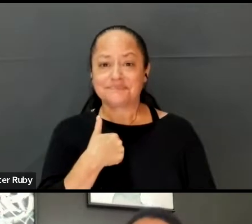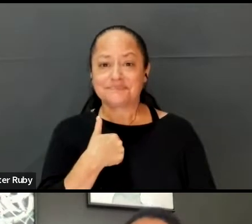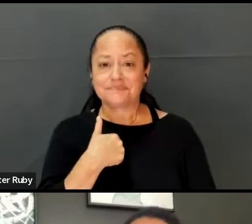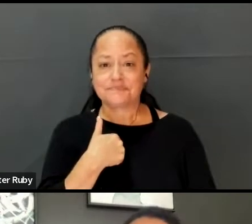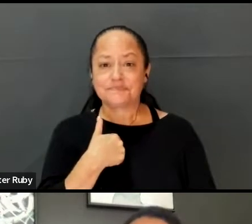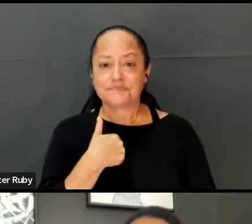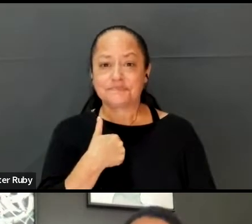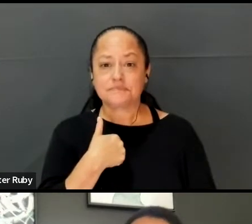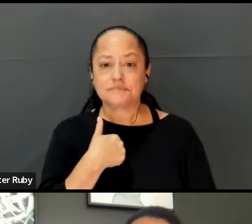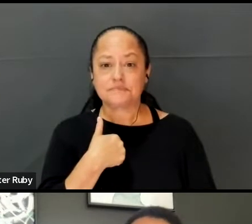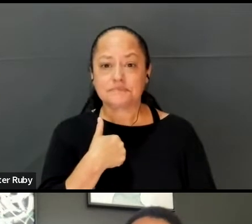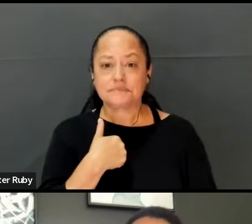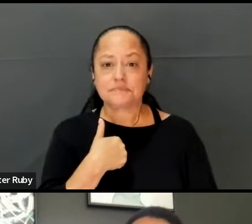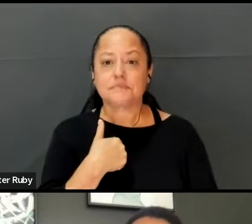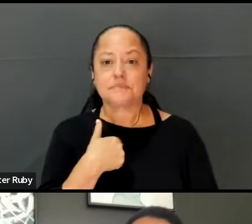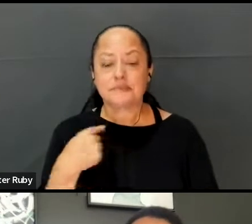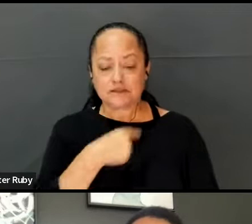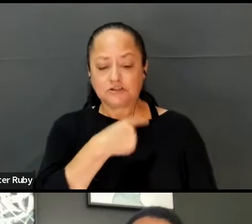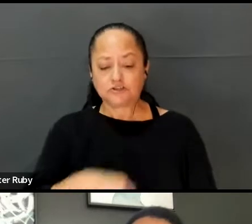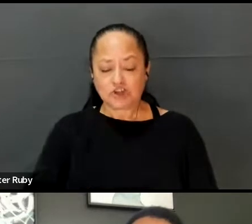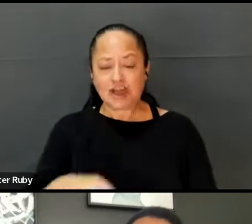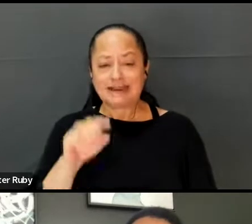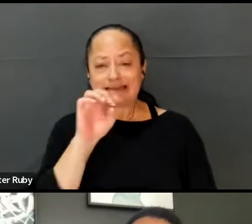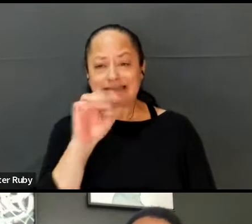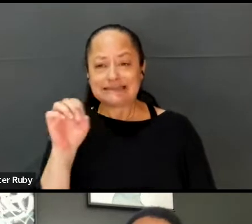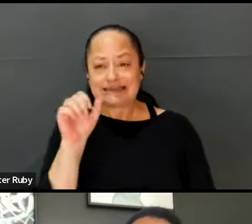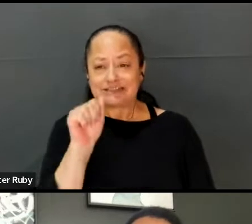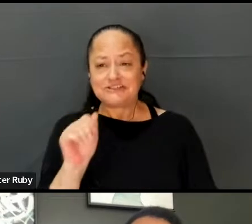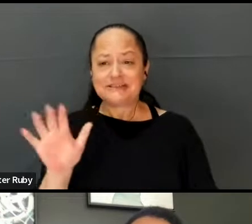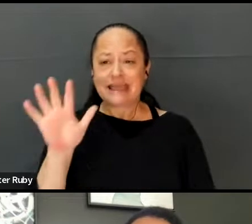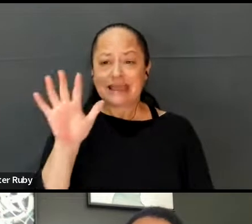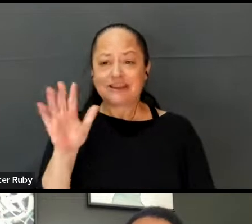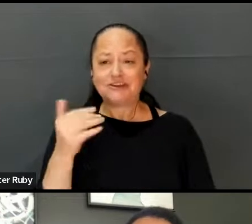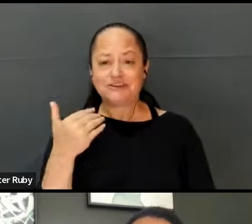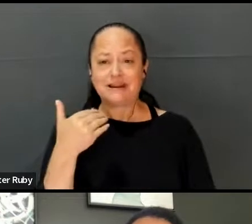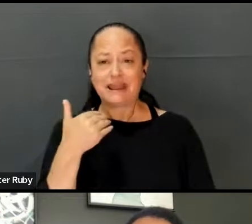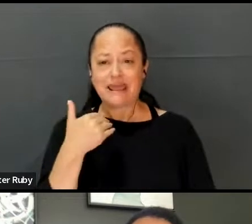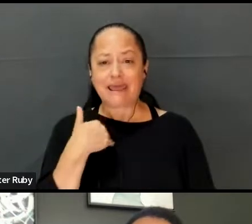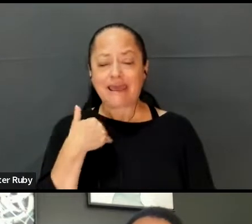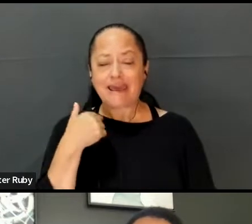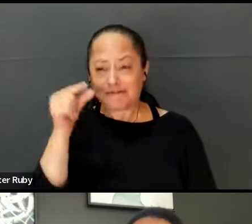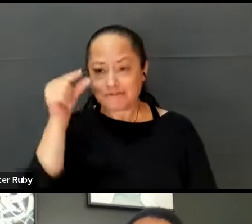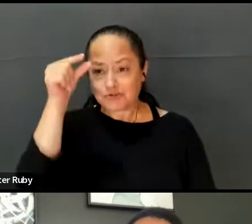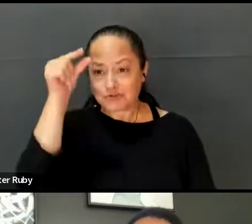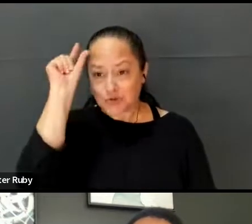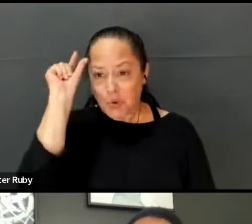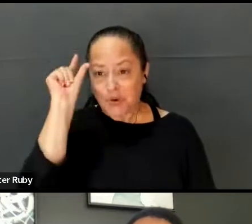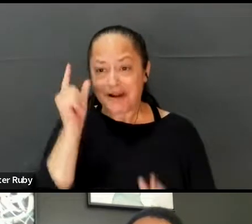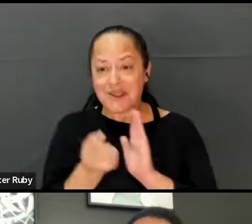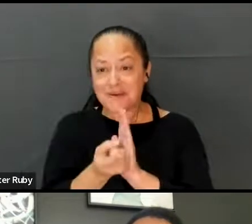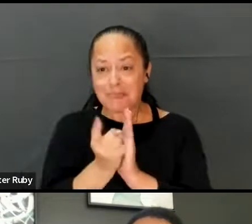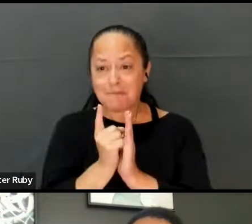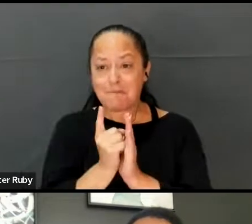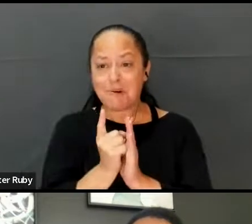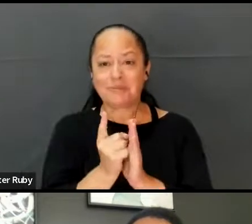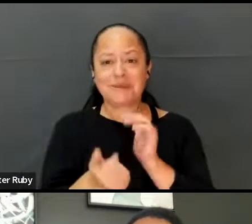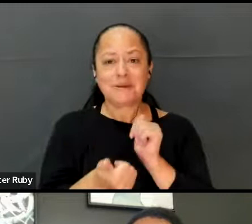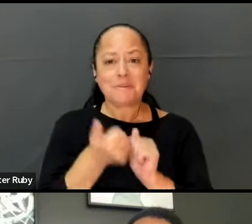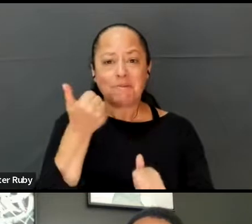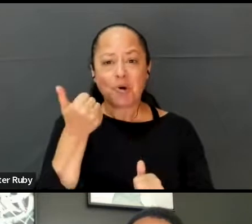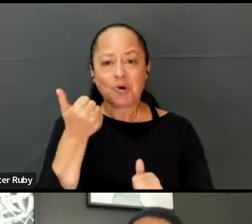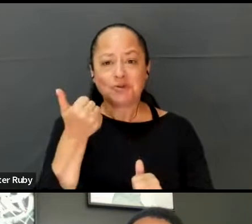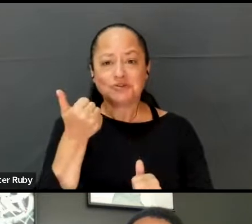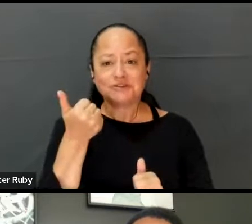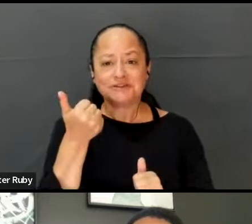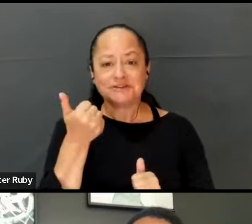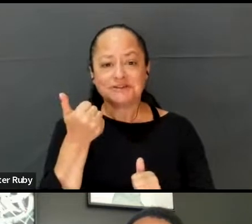ethnically Chinese, East Asian. I've got very short hair at the moment, mostly tinged